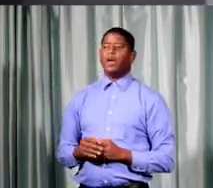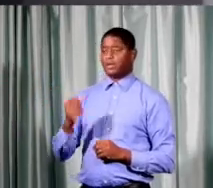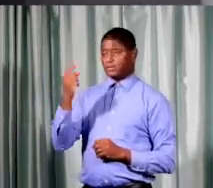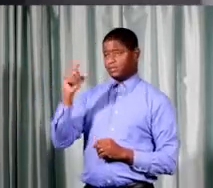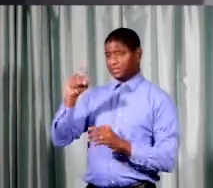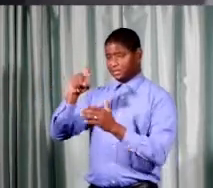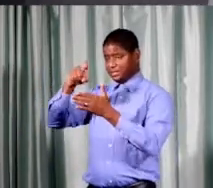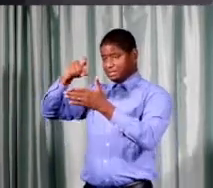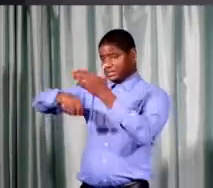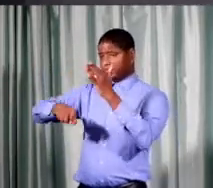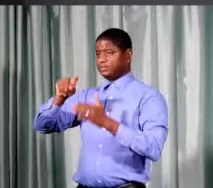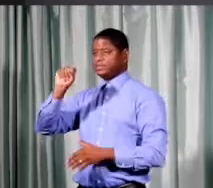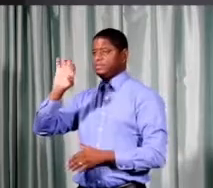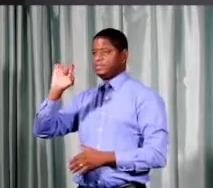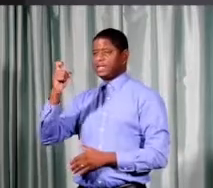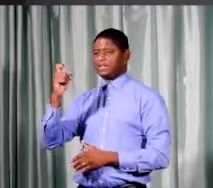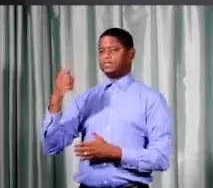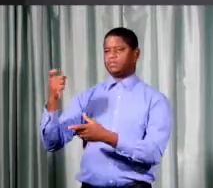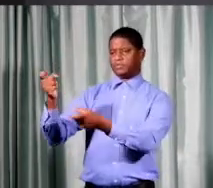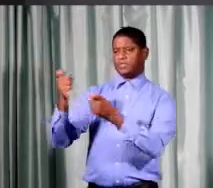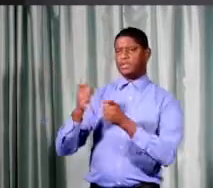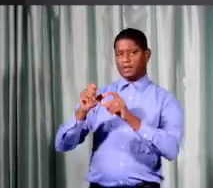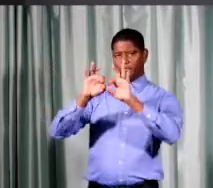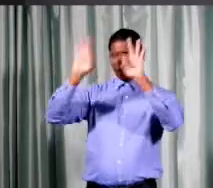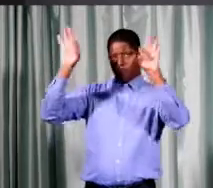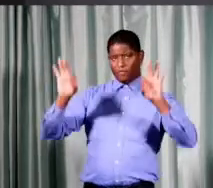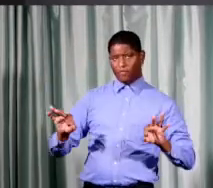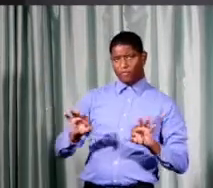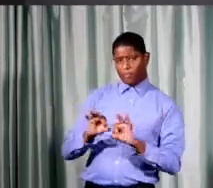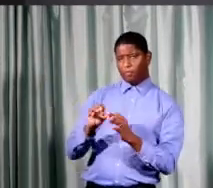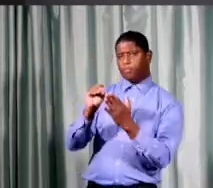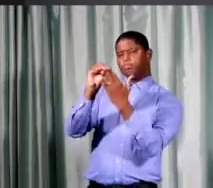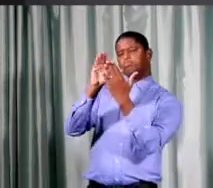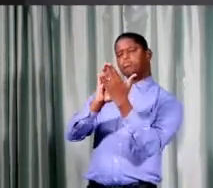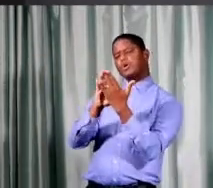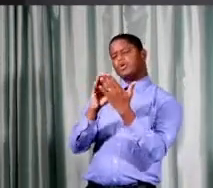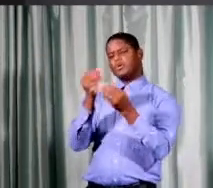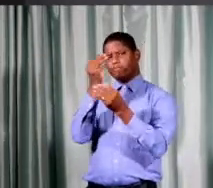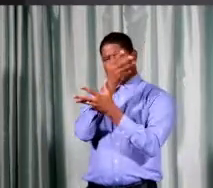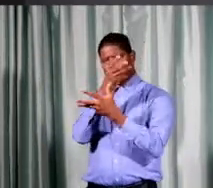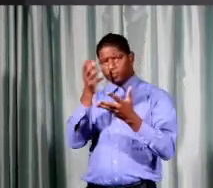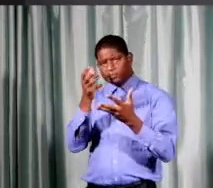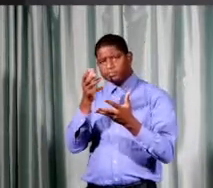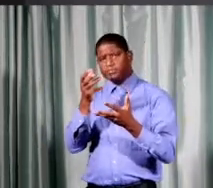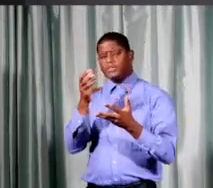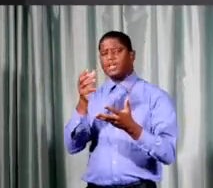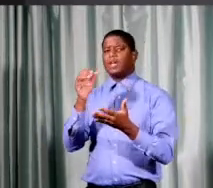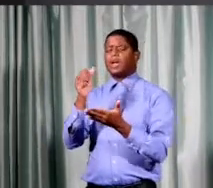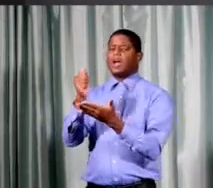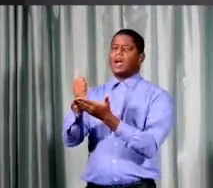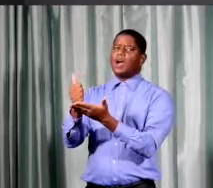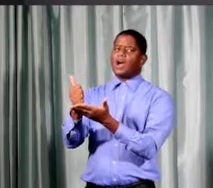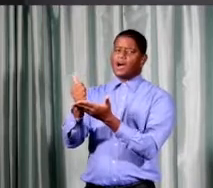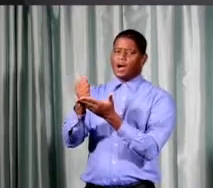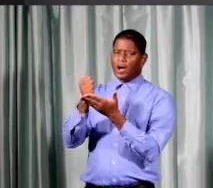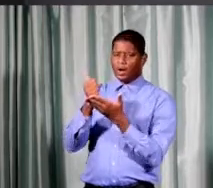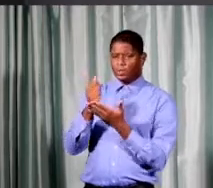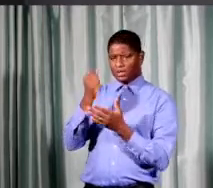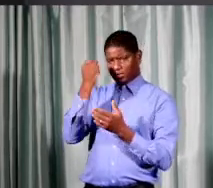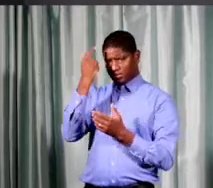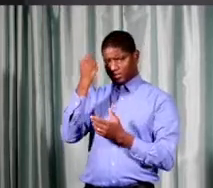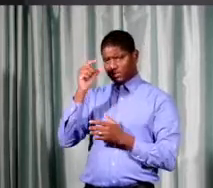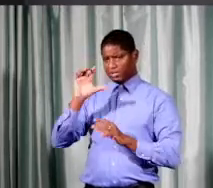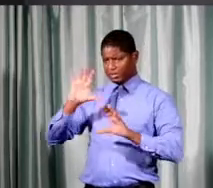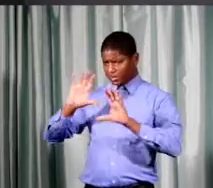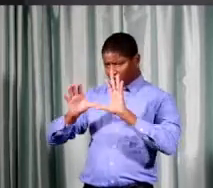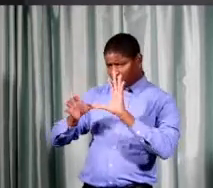right? Income statement. Profit for the year. It's now called comprehensive